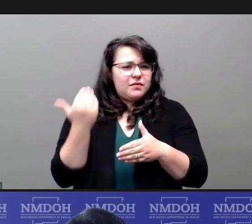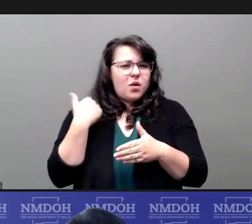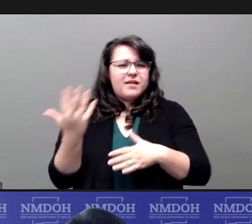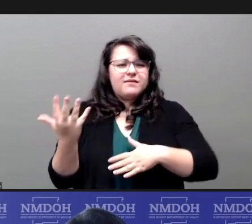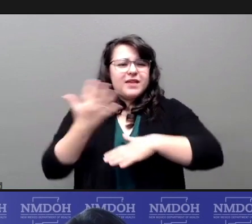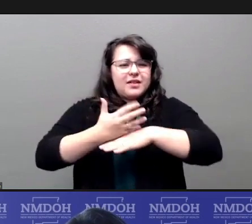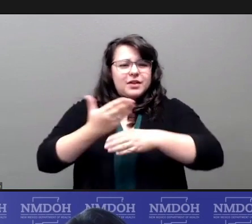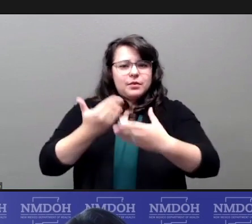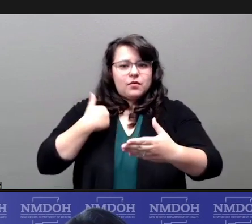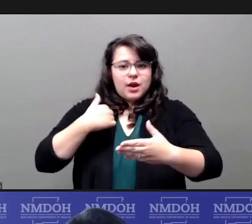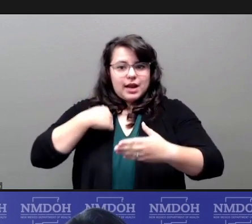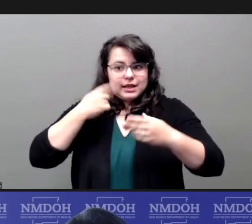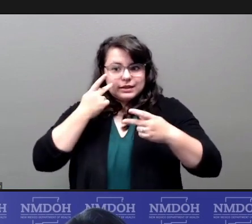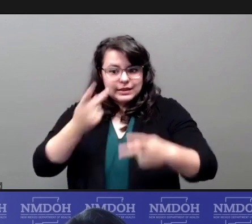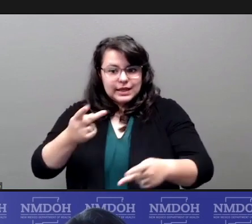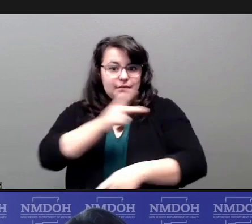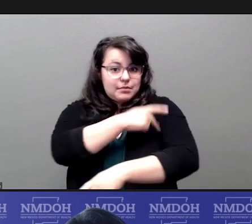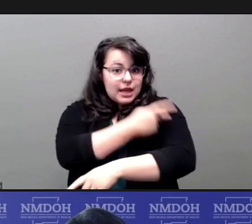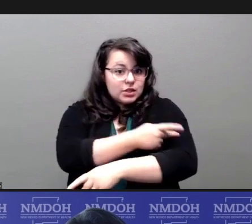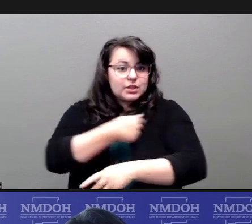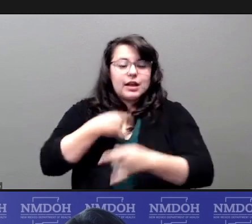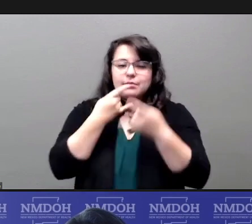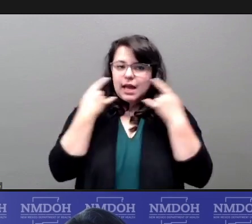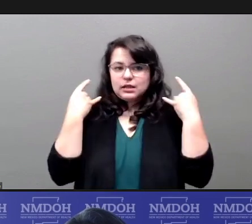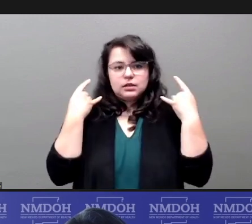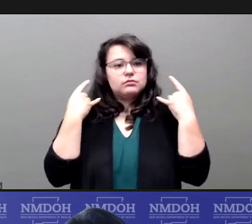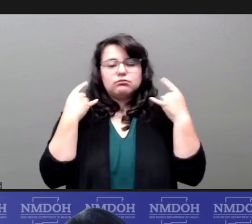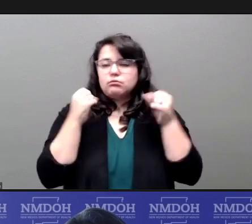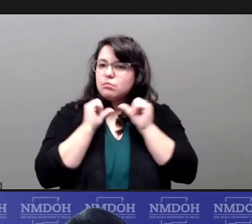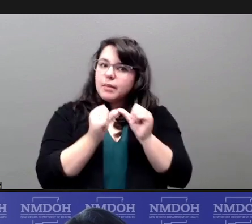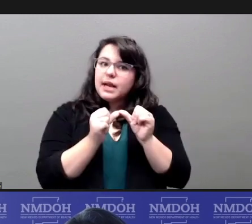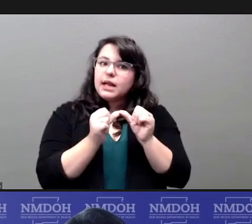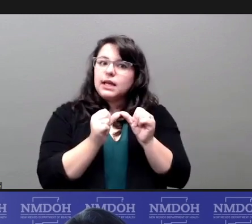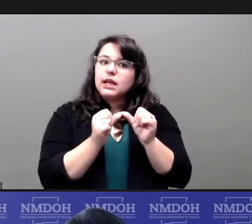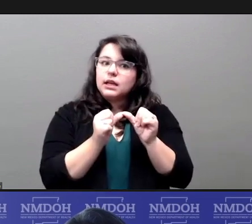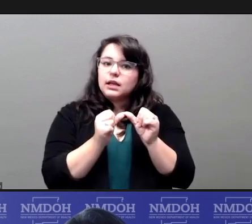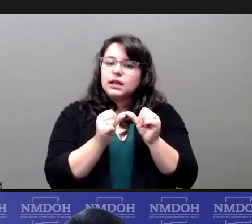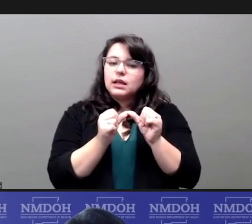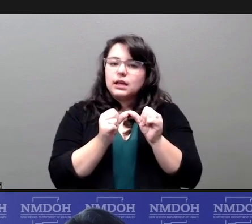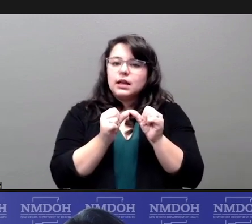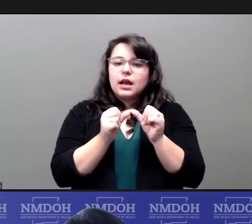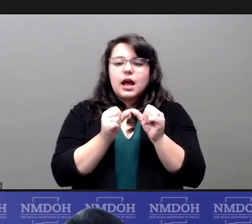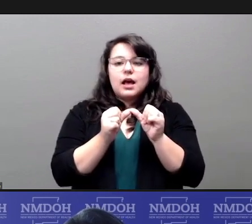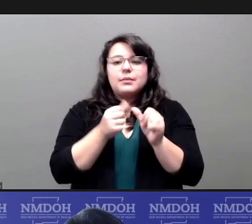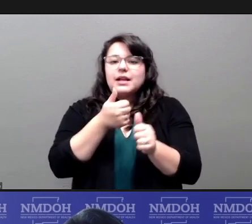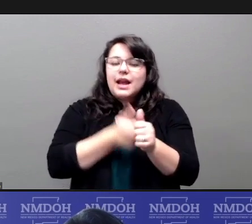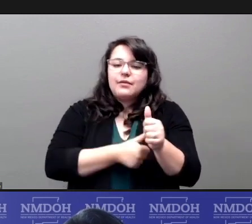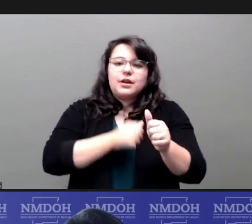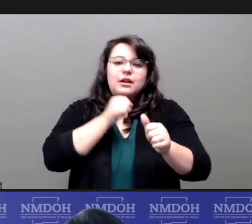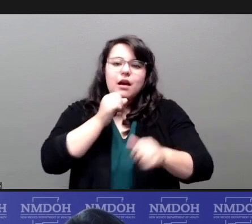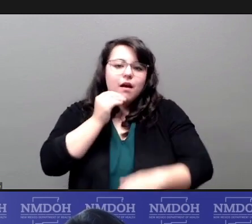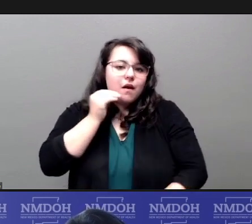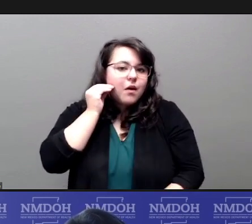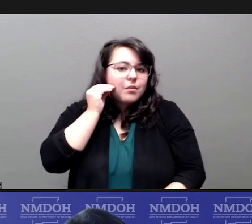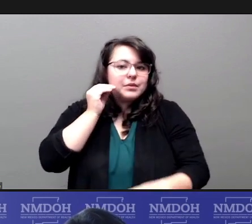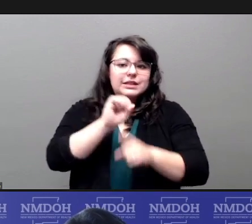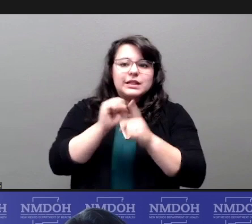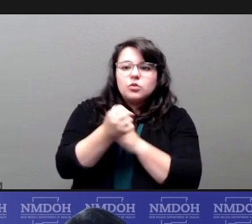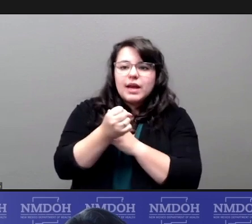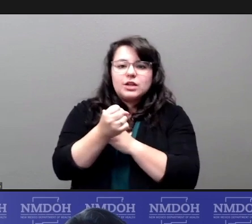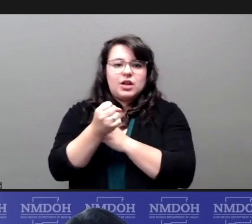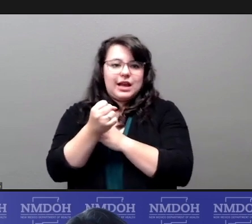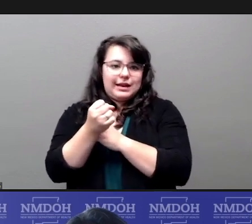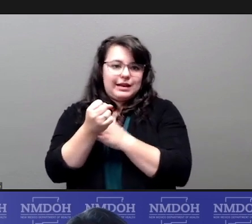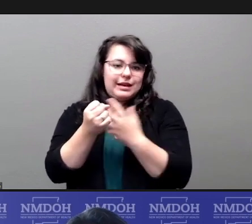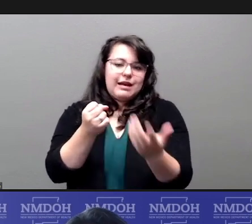before I see patients, I mask up permanently in every non-home situation, just so